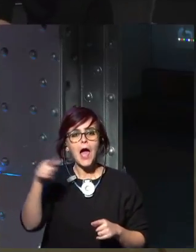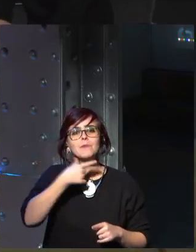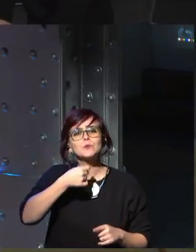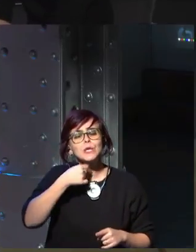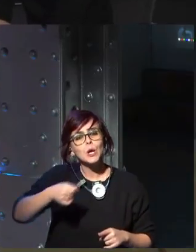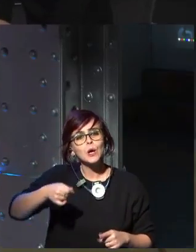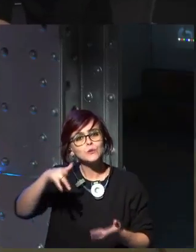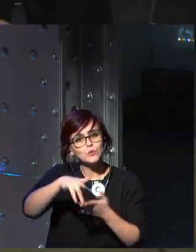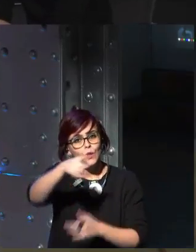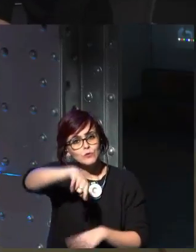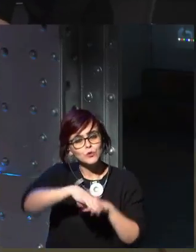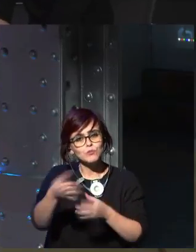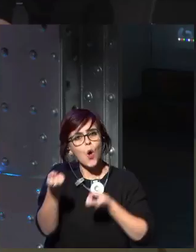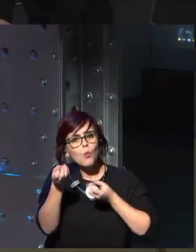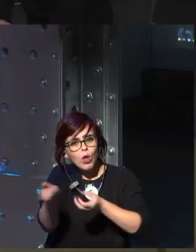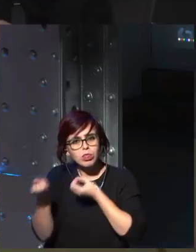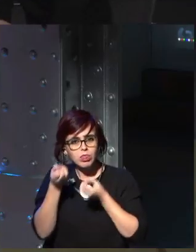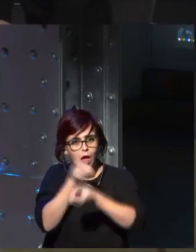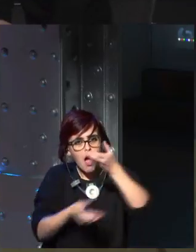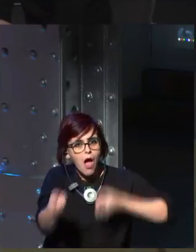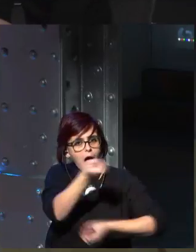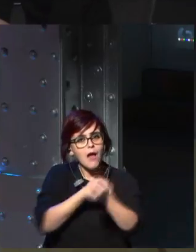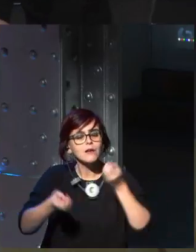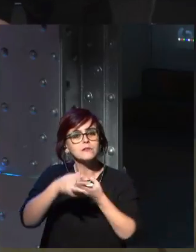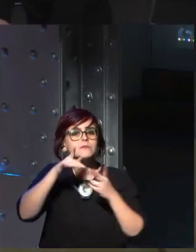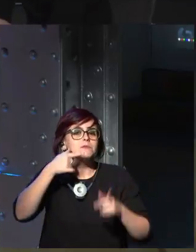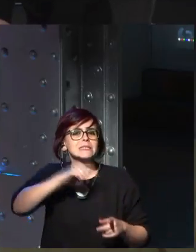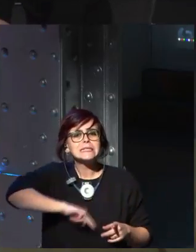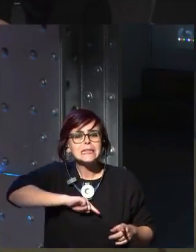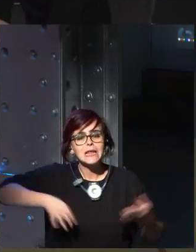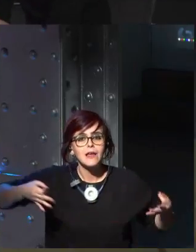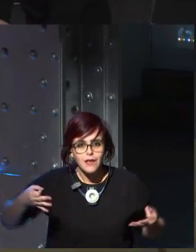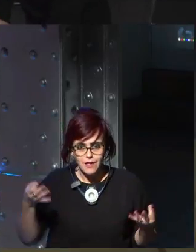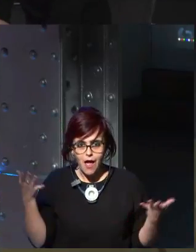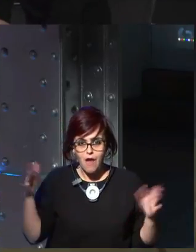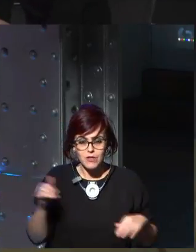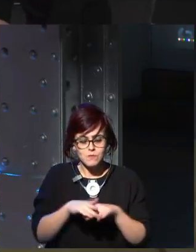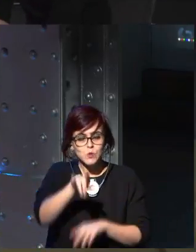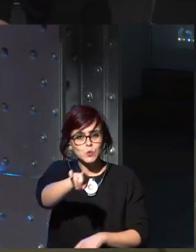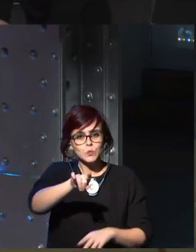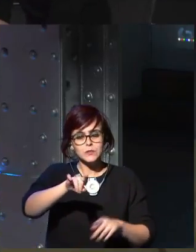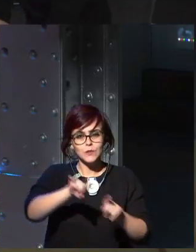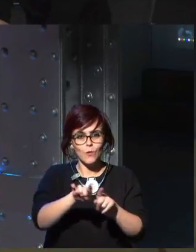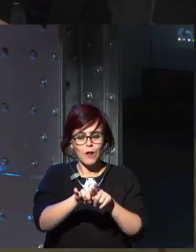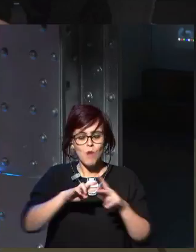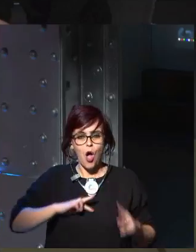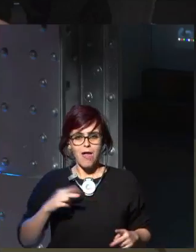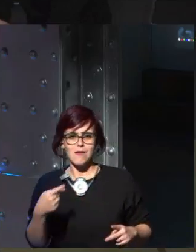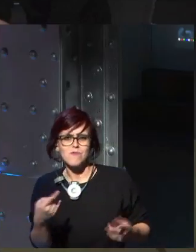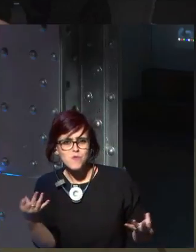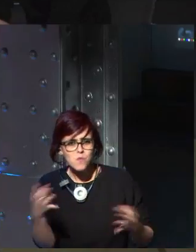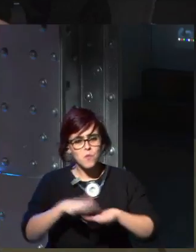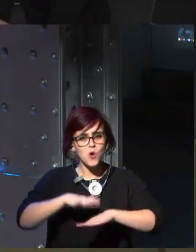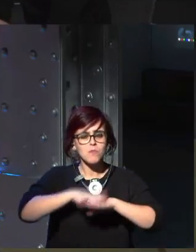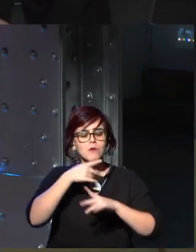you. I'd like you to be able to tell Greg what you felt when you were translating this book. How is this process? How